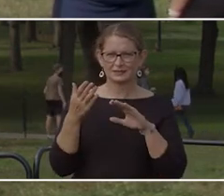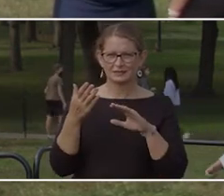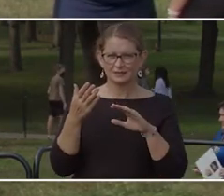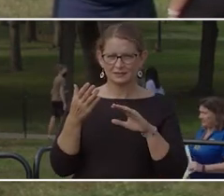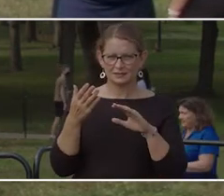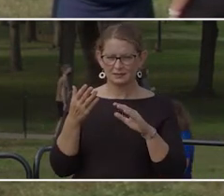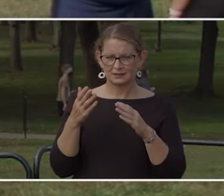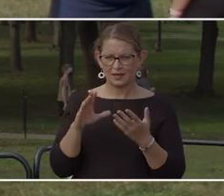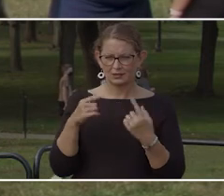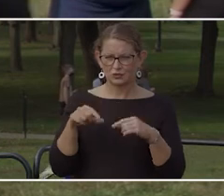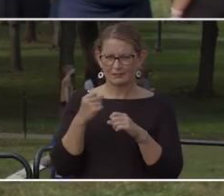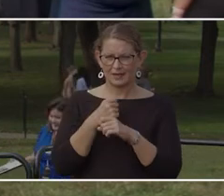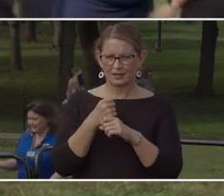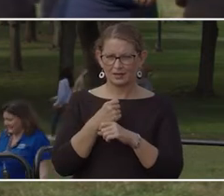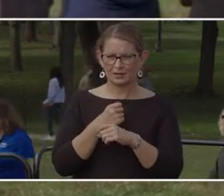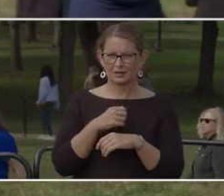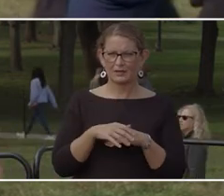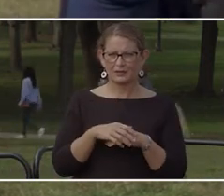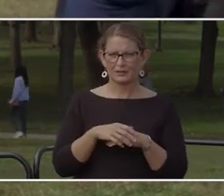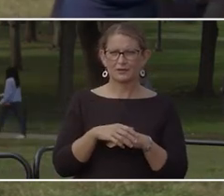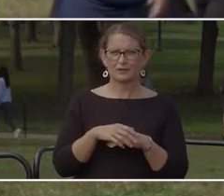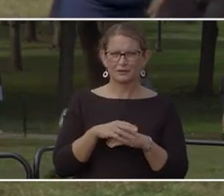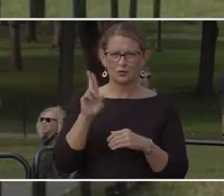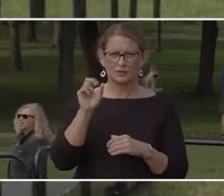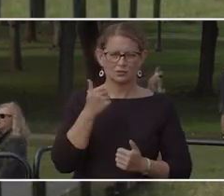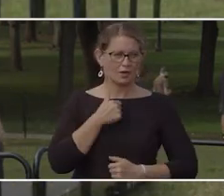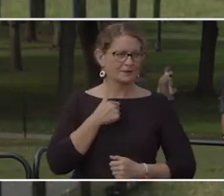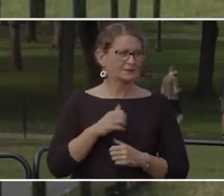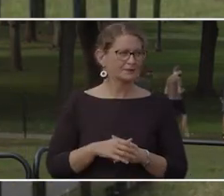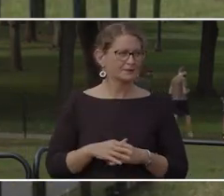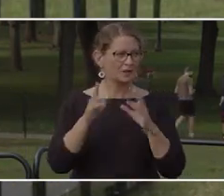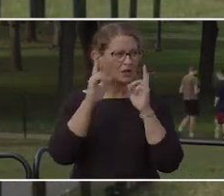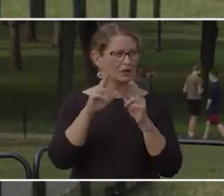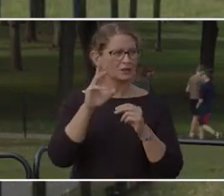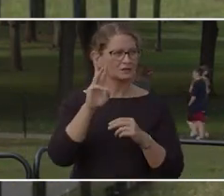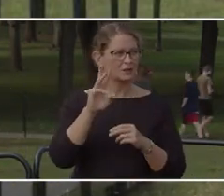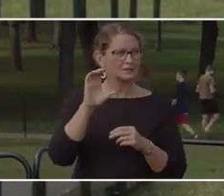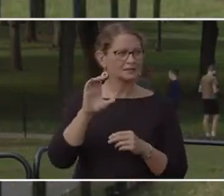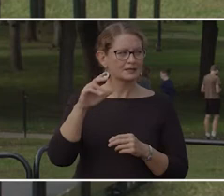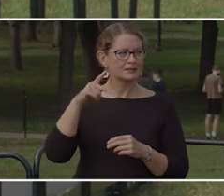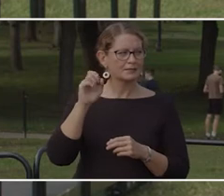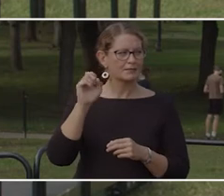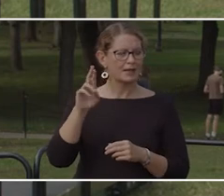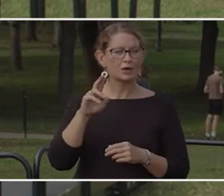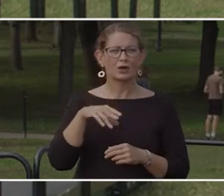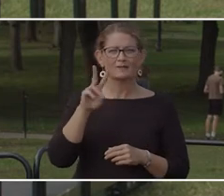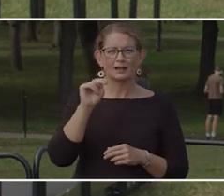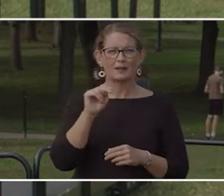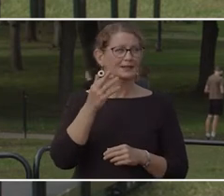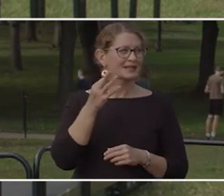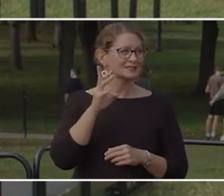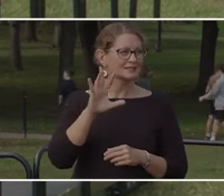Air Mobile, U.S. Army. My daddy. In honor of W.C. Pepper, Vietnam